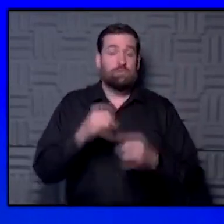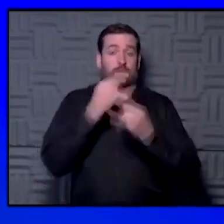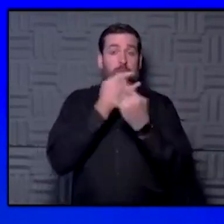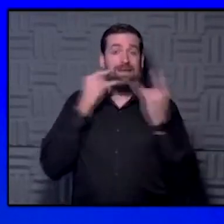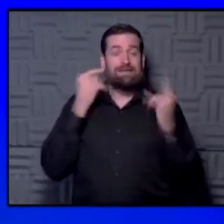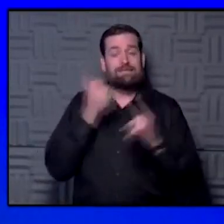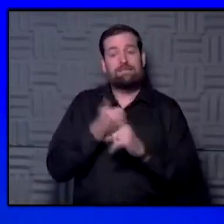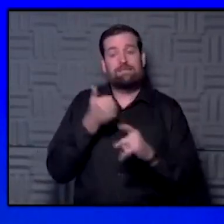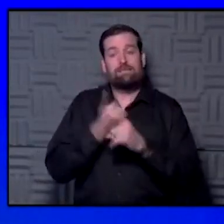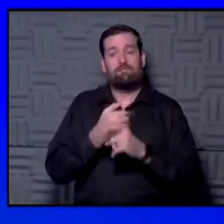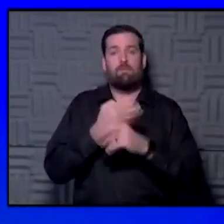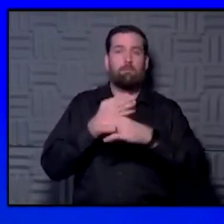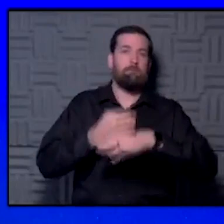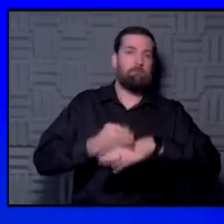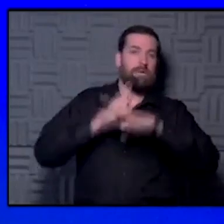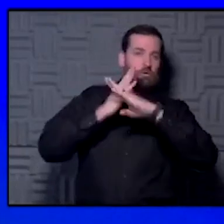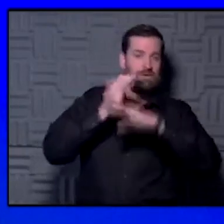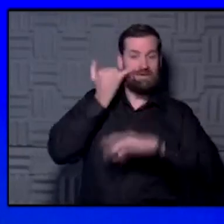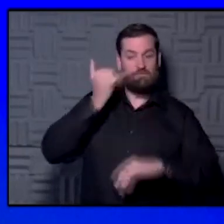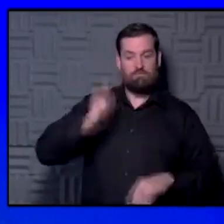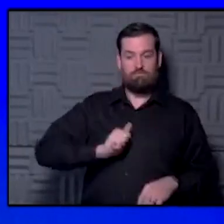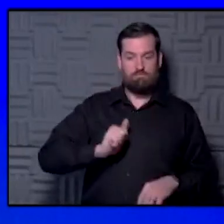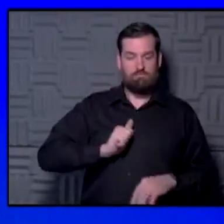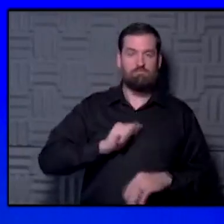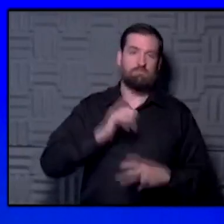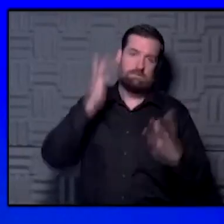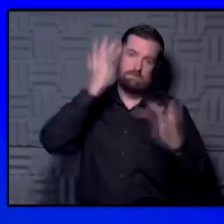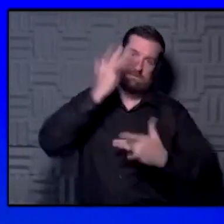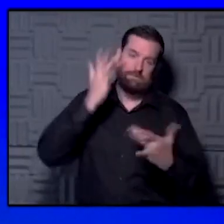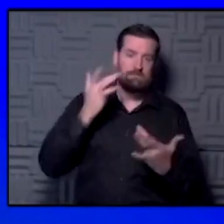mask is for a barrier in case you have the disease. And